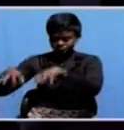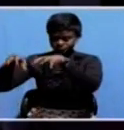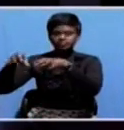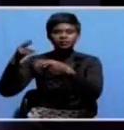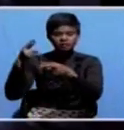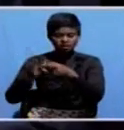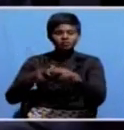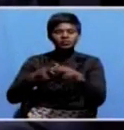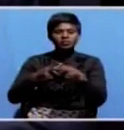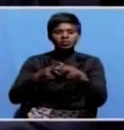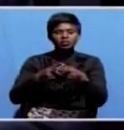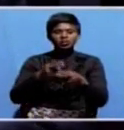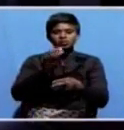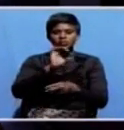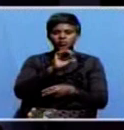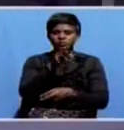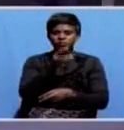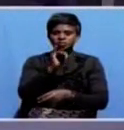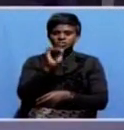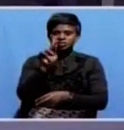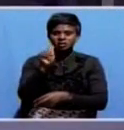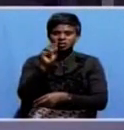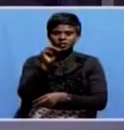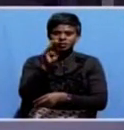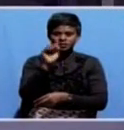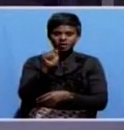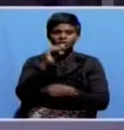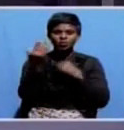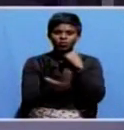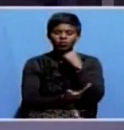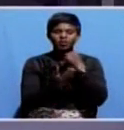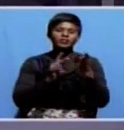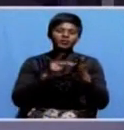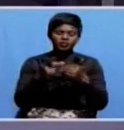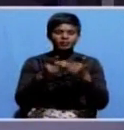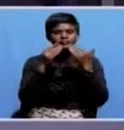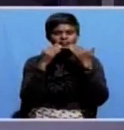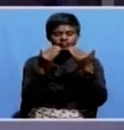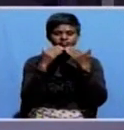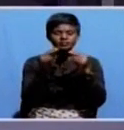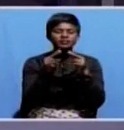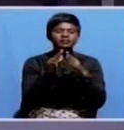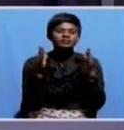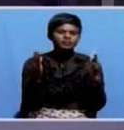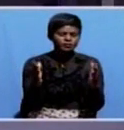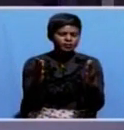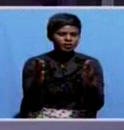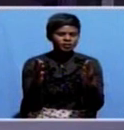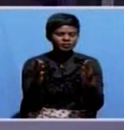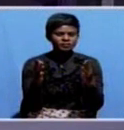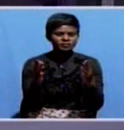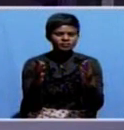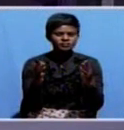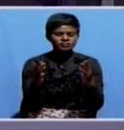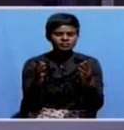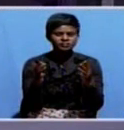Chapa Chikamba. Sir, welcome to the program. Thank you very much indeed. Good evening. Well,